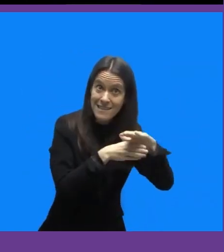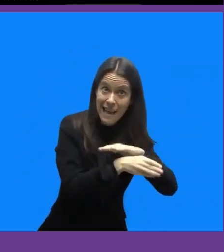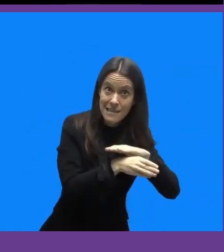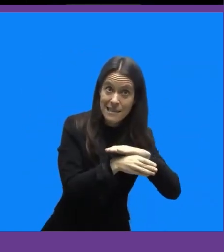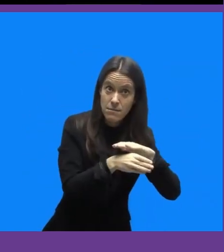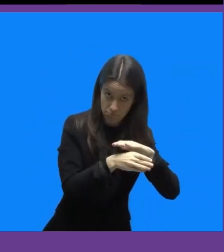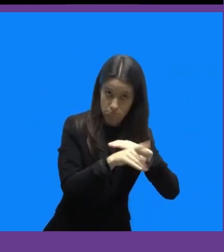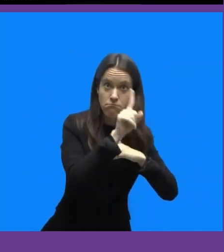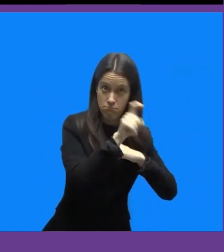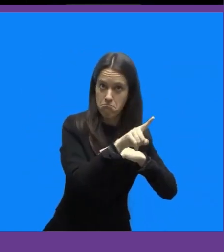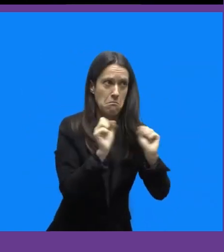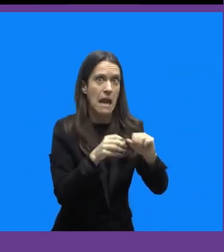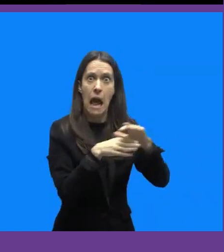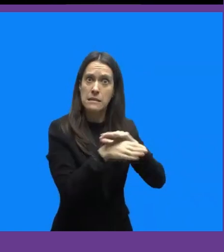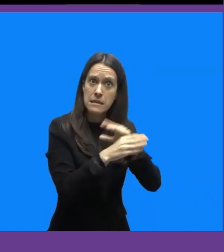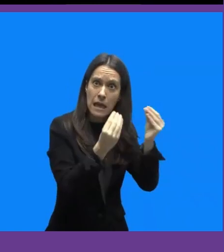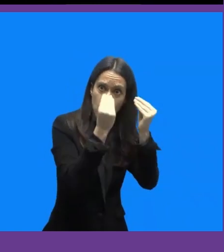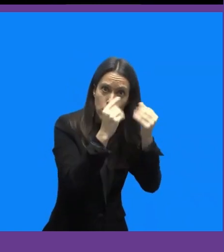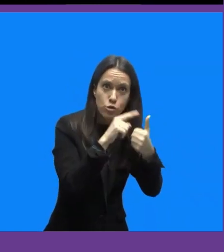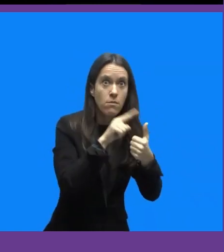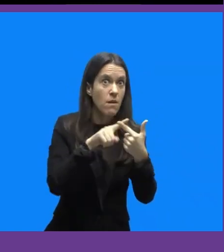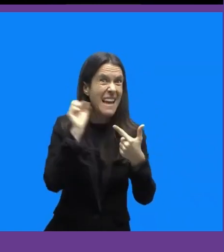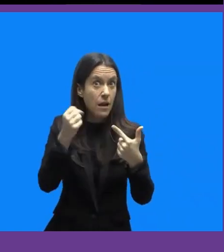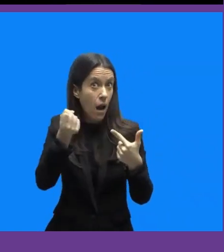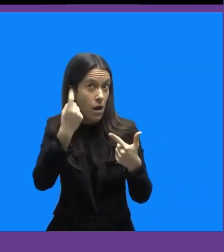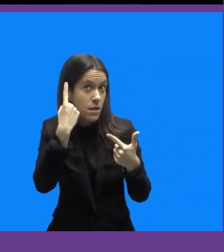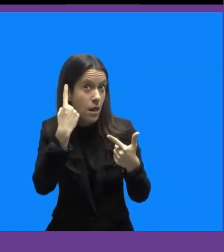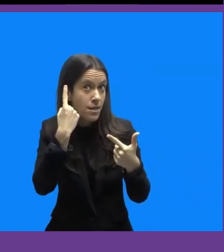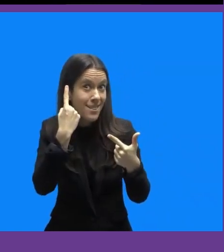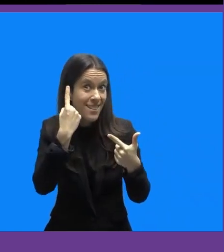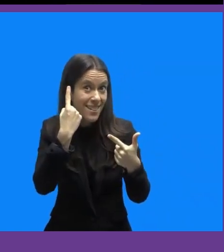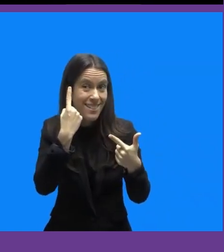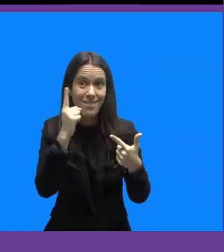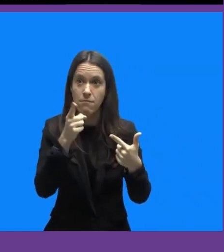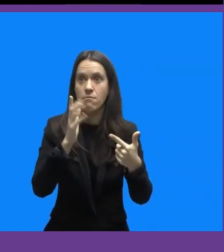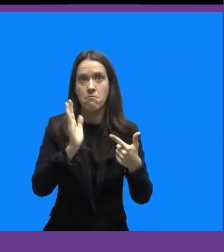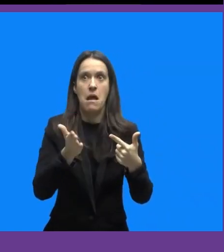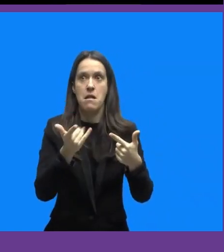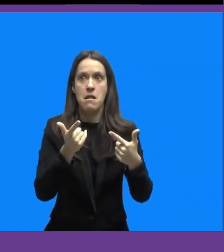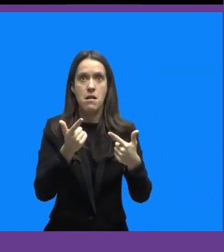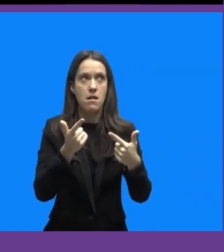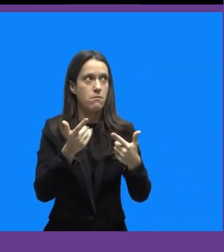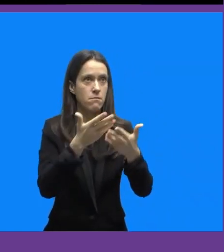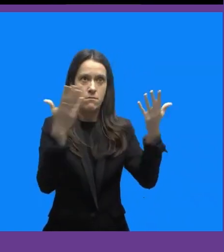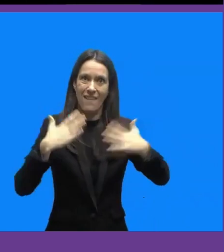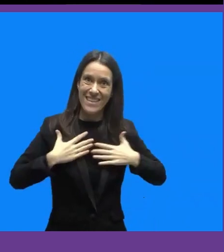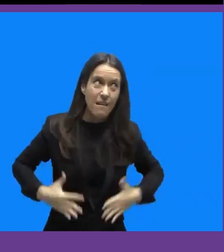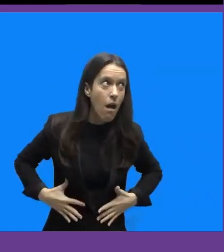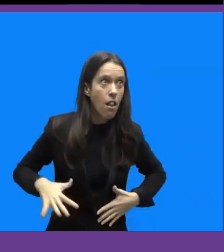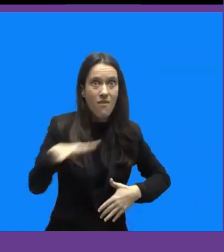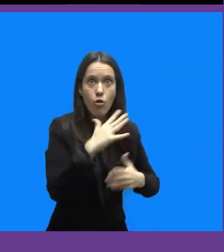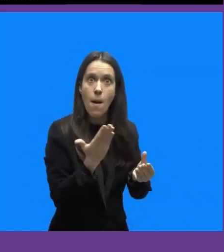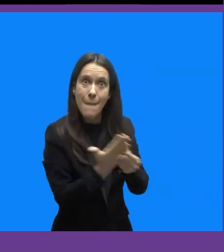access education, can you understand it, so the materials, the signage within the physical environment, and